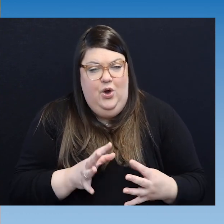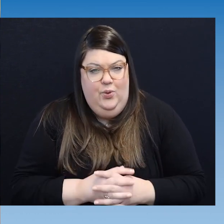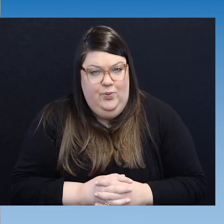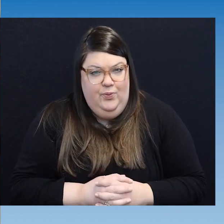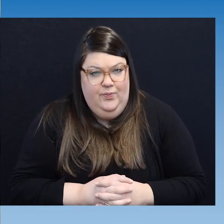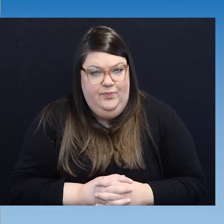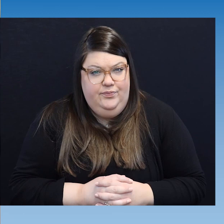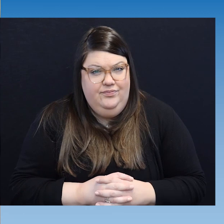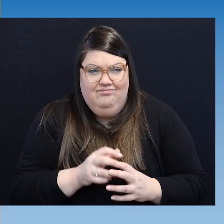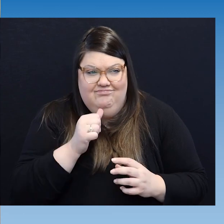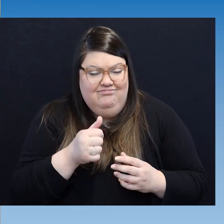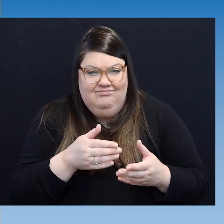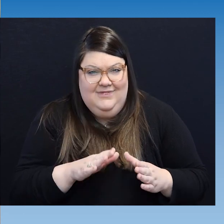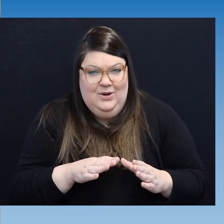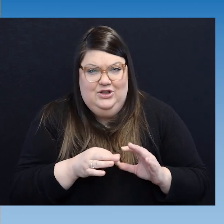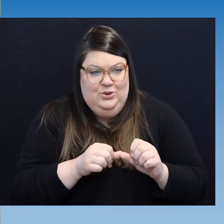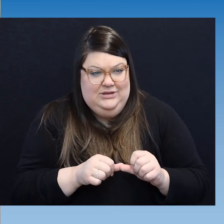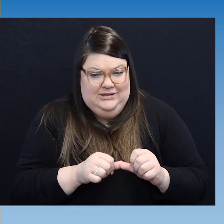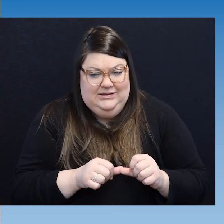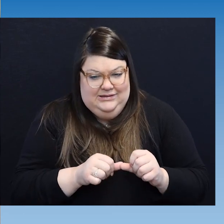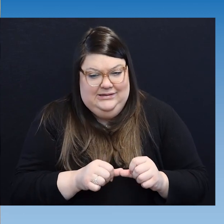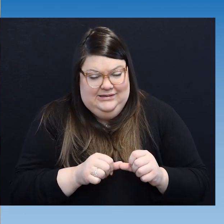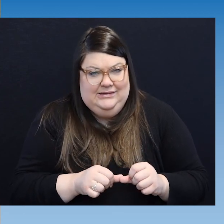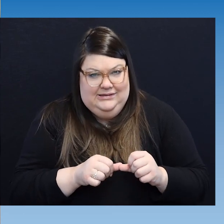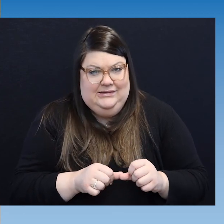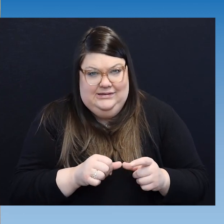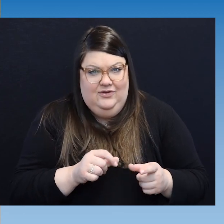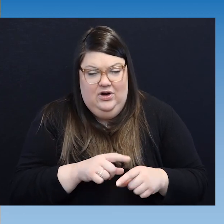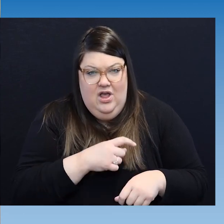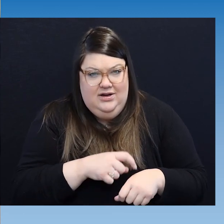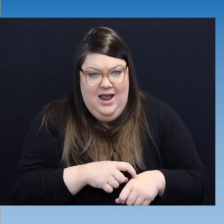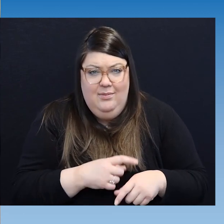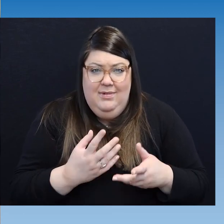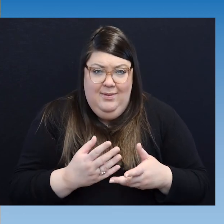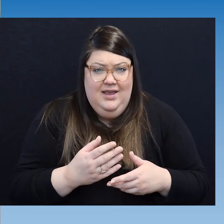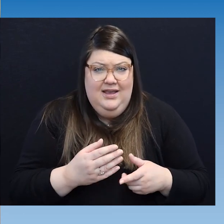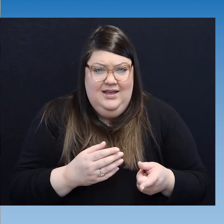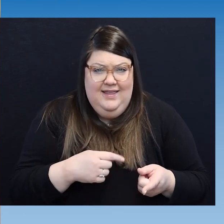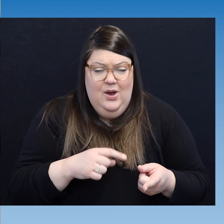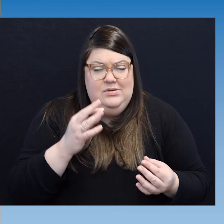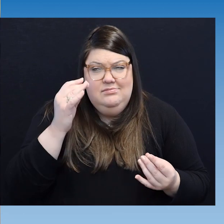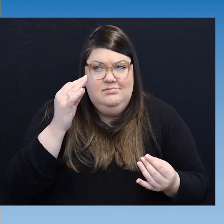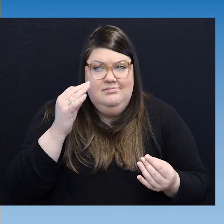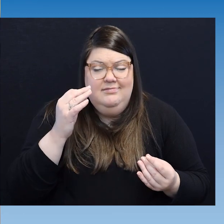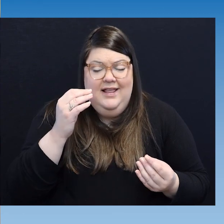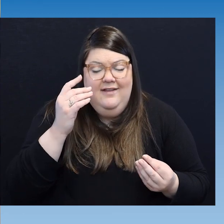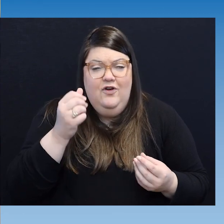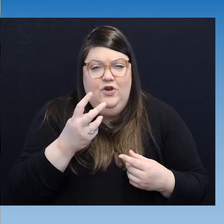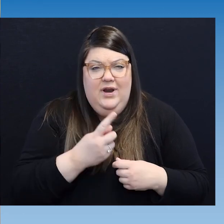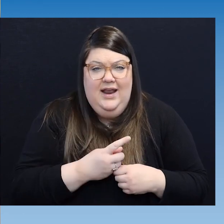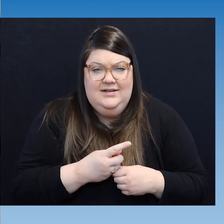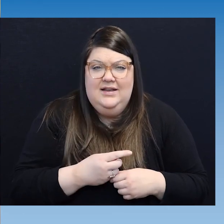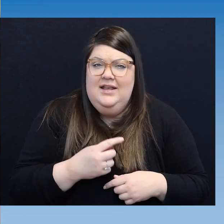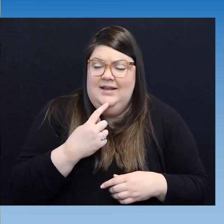know, and just don't let it linger long. And a lot of them may take a couple of days, but they, you know what, Deb? I'm going to forgive my daughter. I'm going to forgive